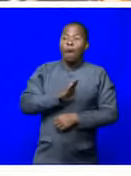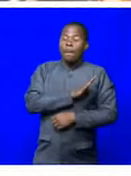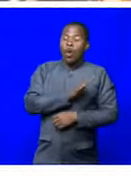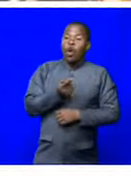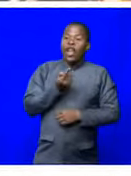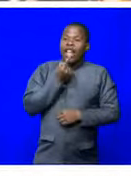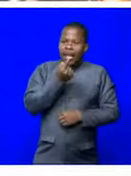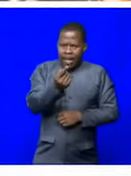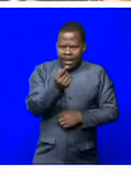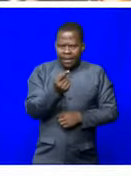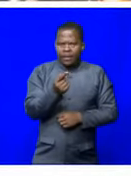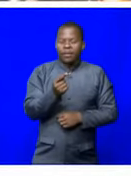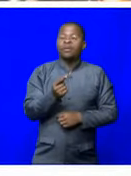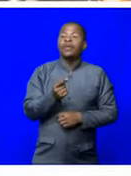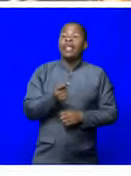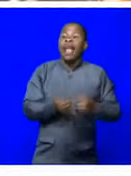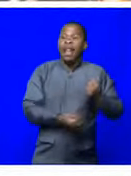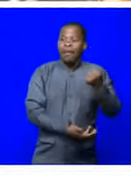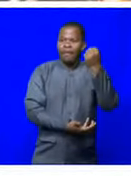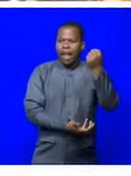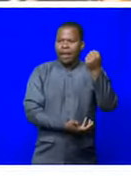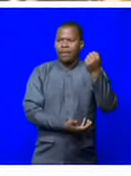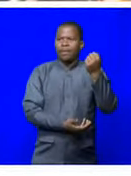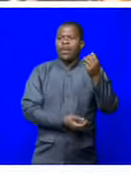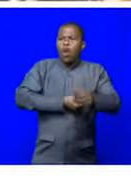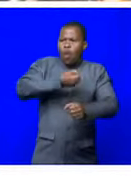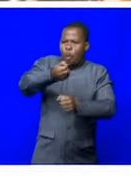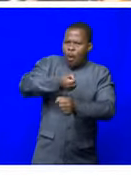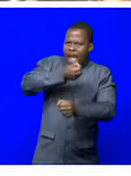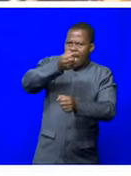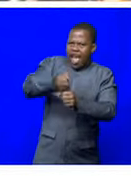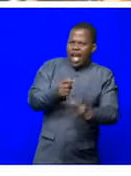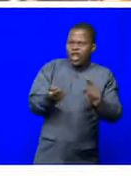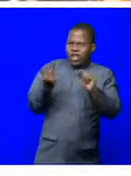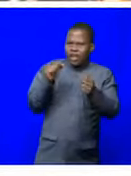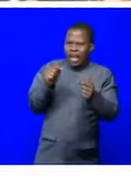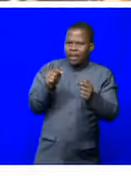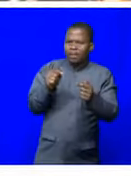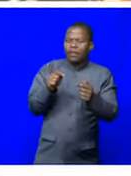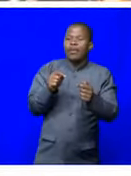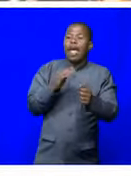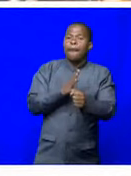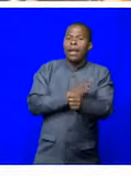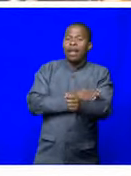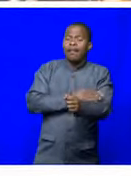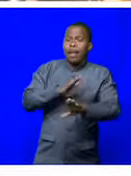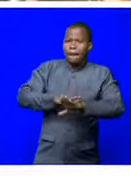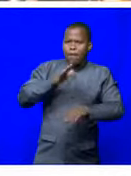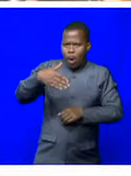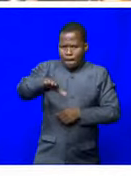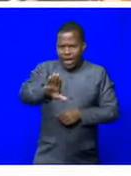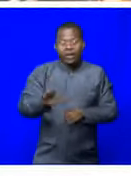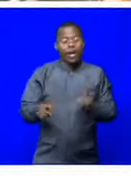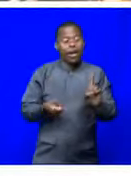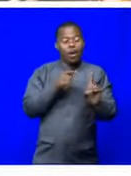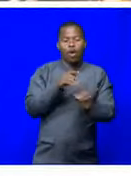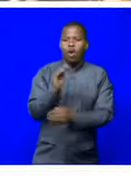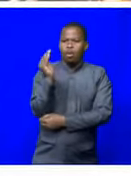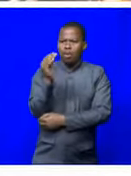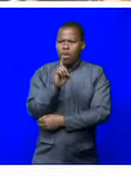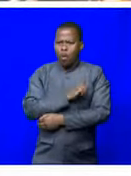phansi. Buthelezi bekakhuluma nakumemetela libandla lelisha lebacondzisi lesihlalo walo